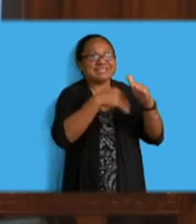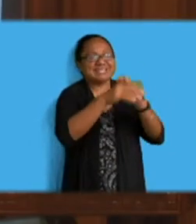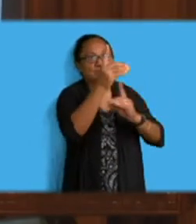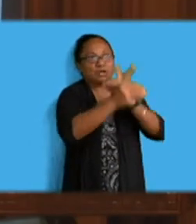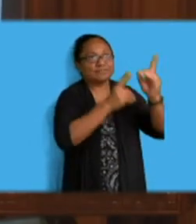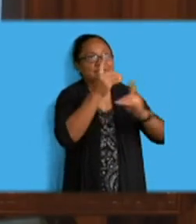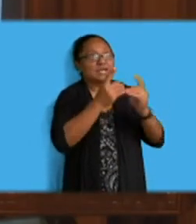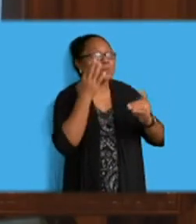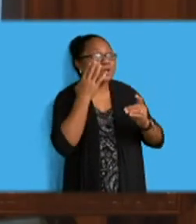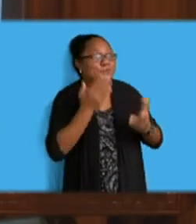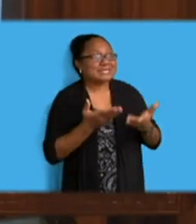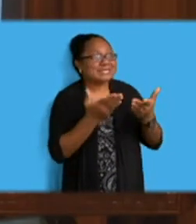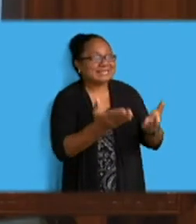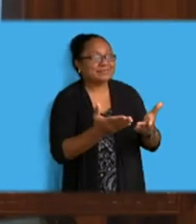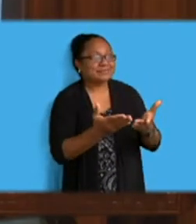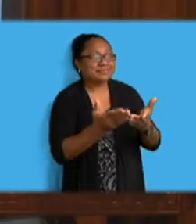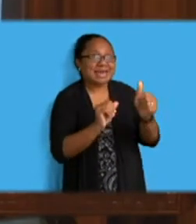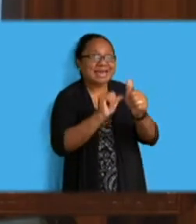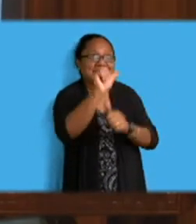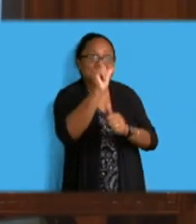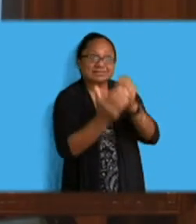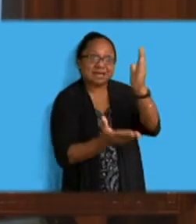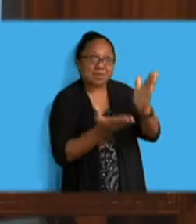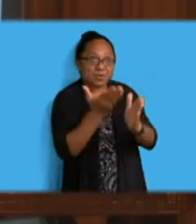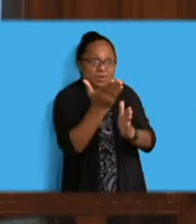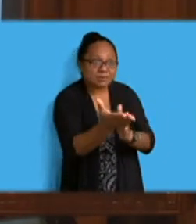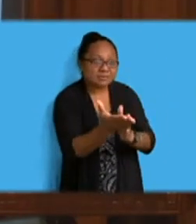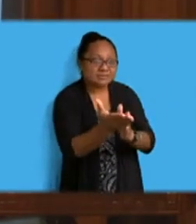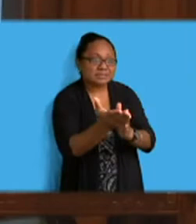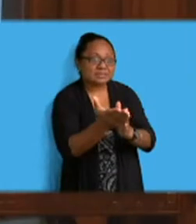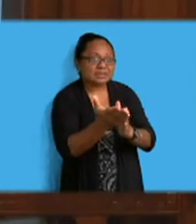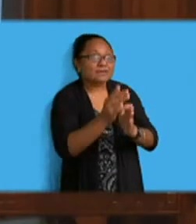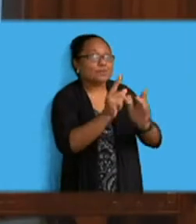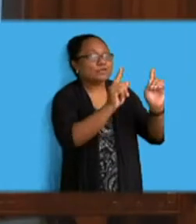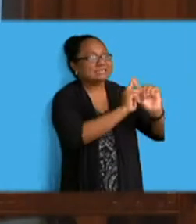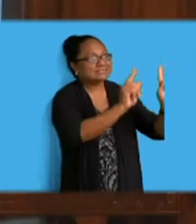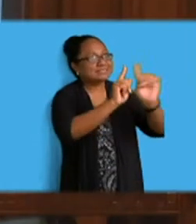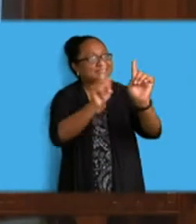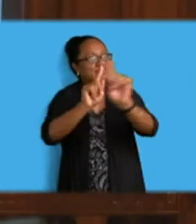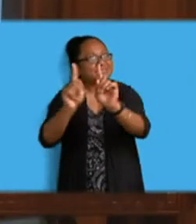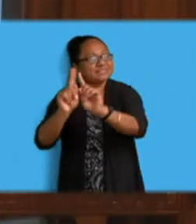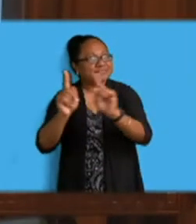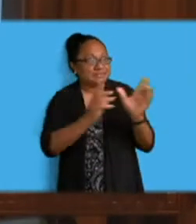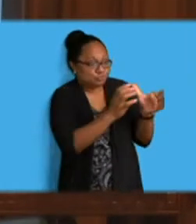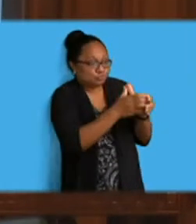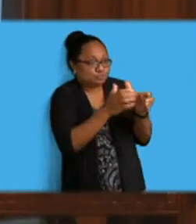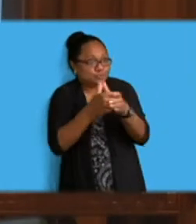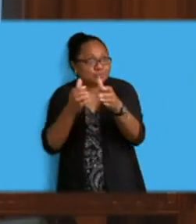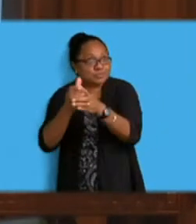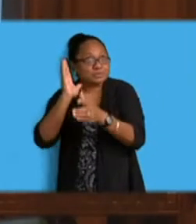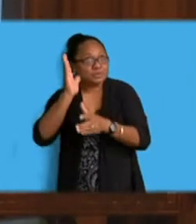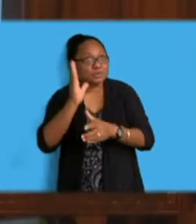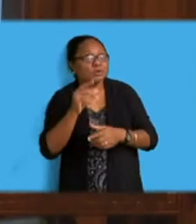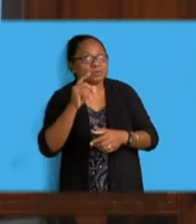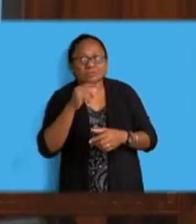provided the Excellence Award to school heads for different categories. We could see other schools saying that next year we want to